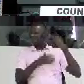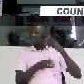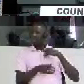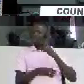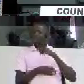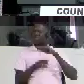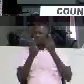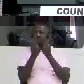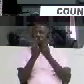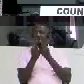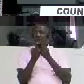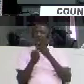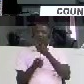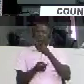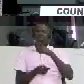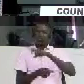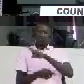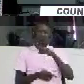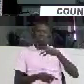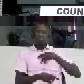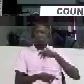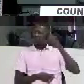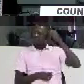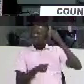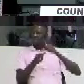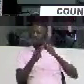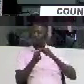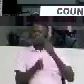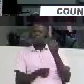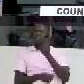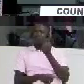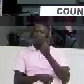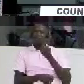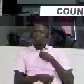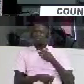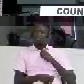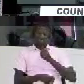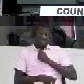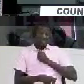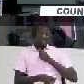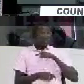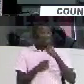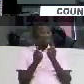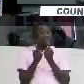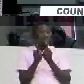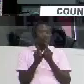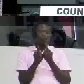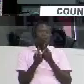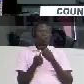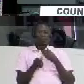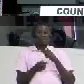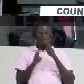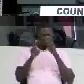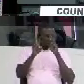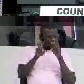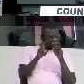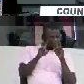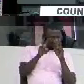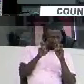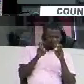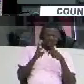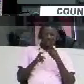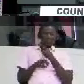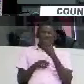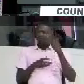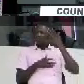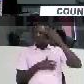perhaps you don't want to remember because it was a scary event, and it looks like there